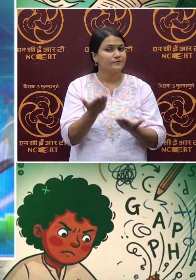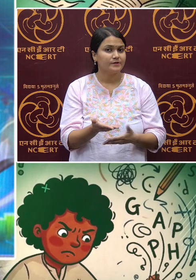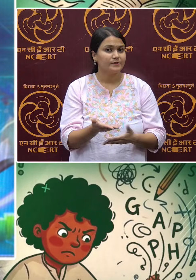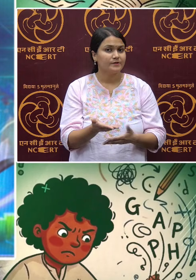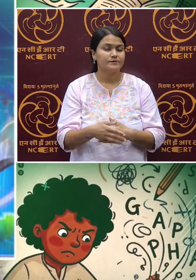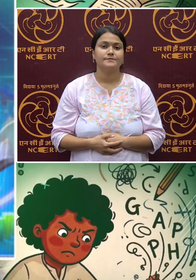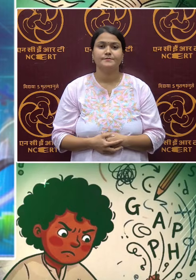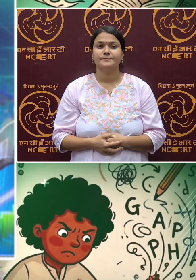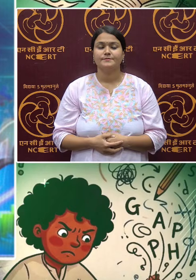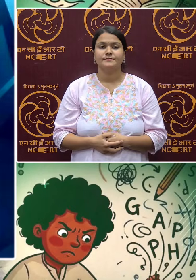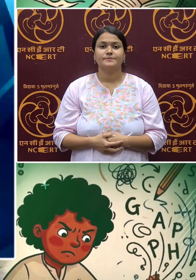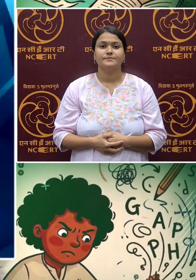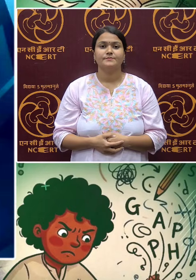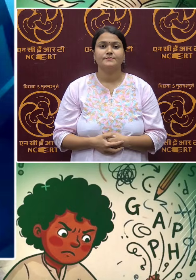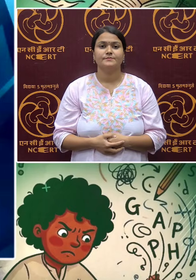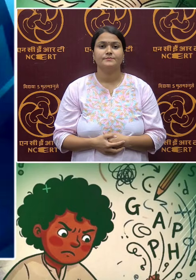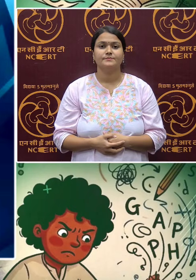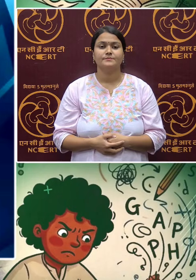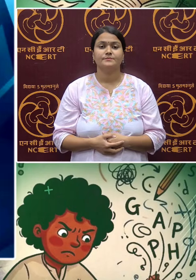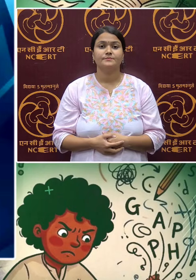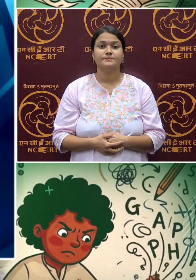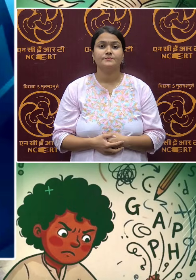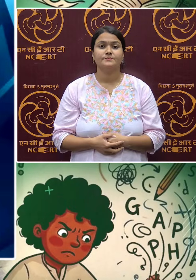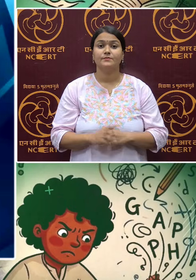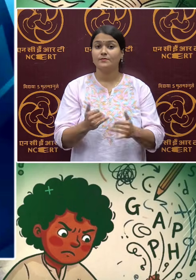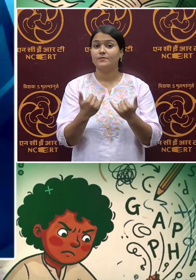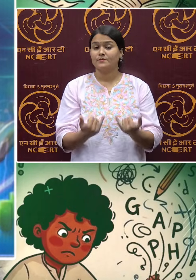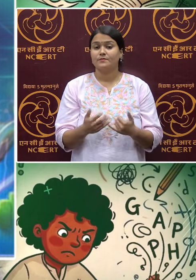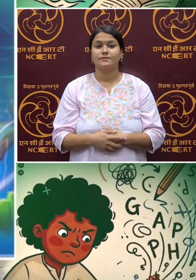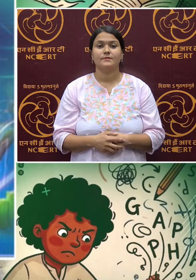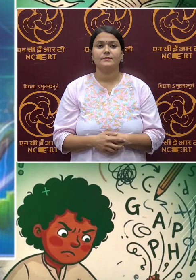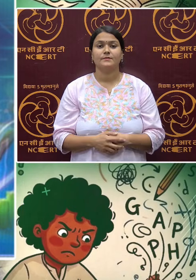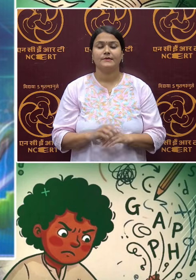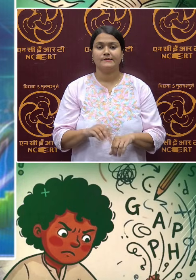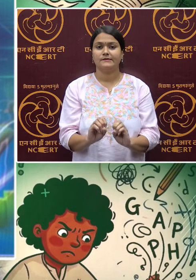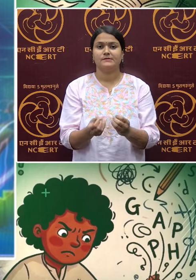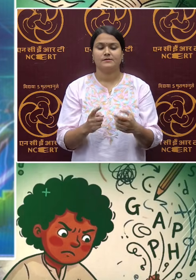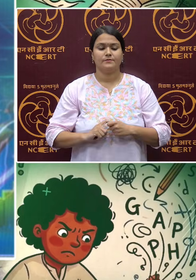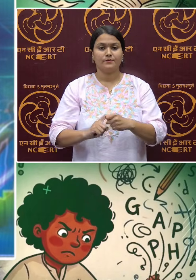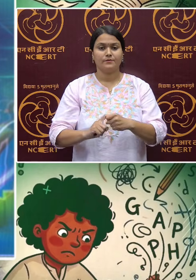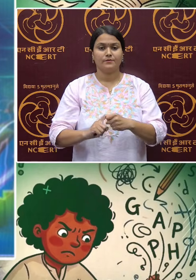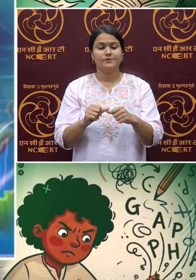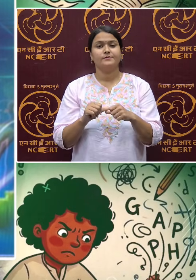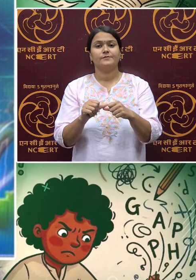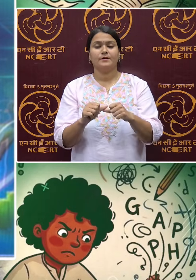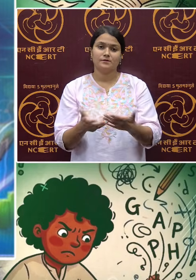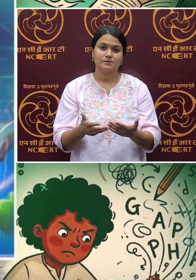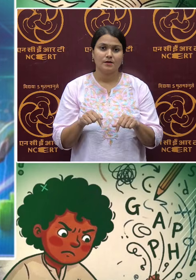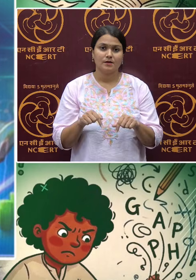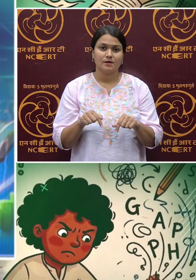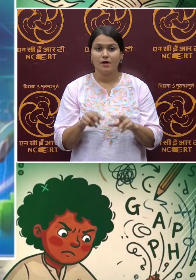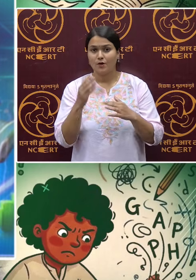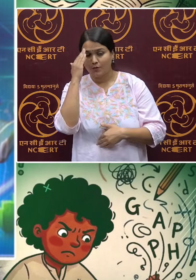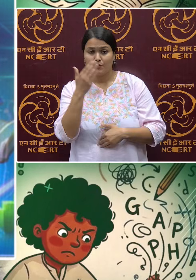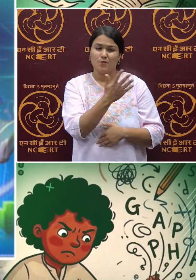you. Namaskar. Right. And now let me start with the question and answer round, because I know that you